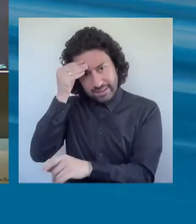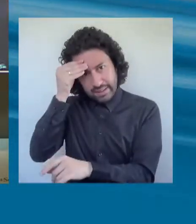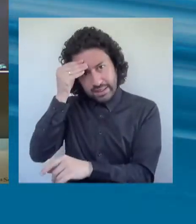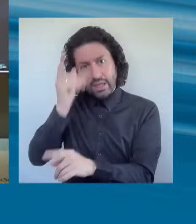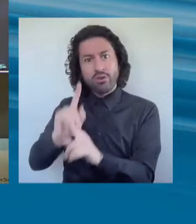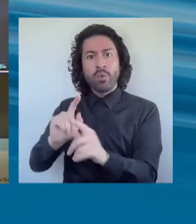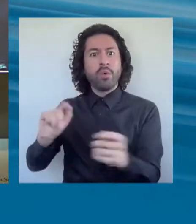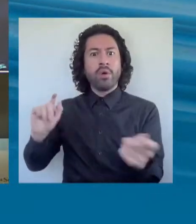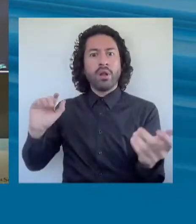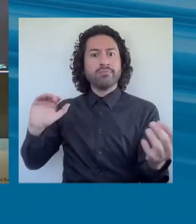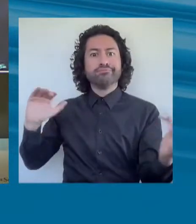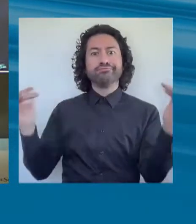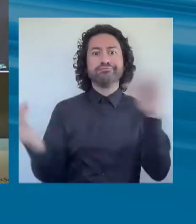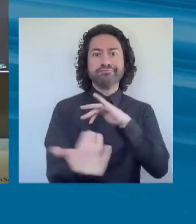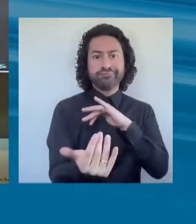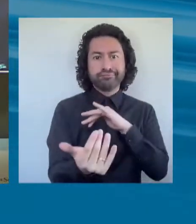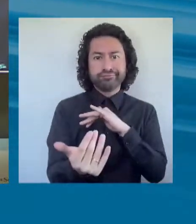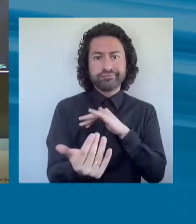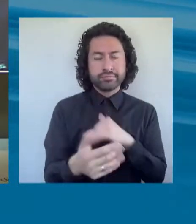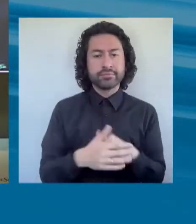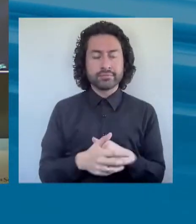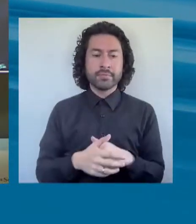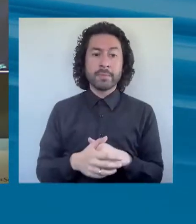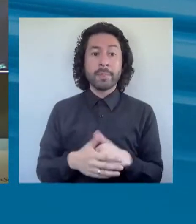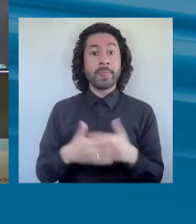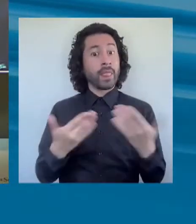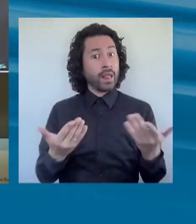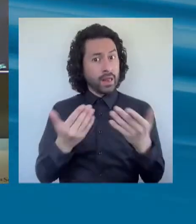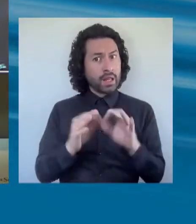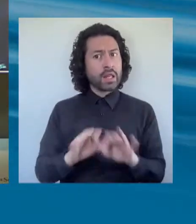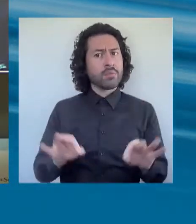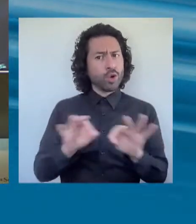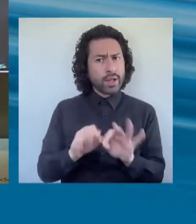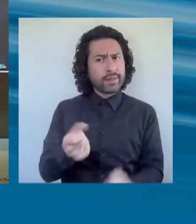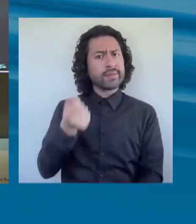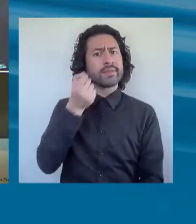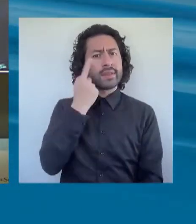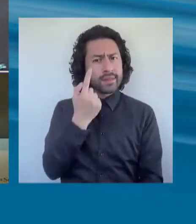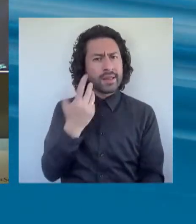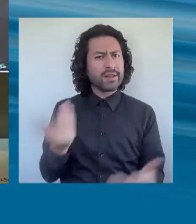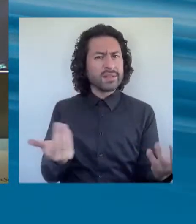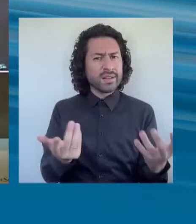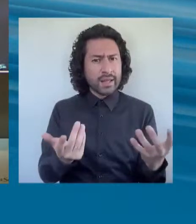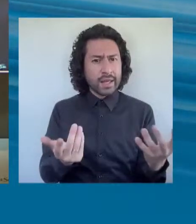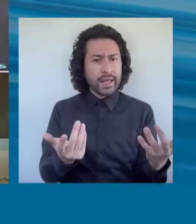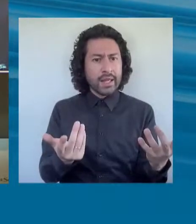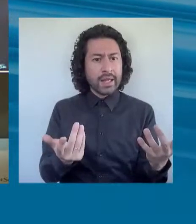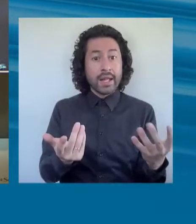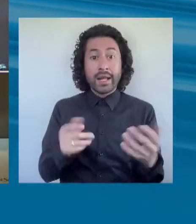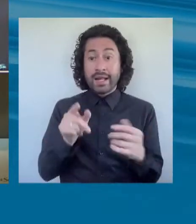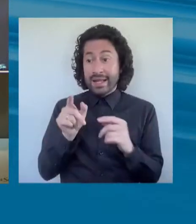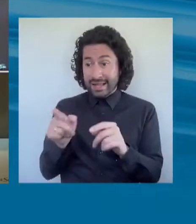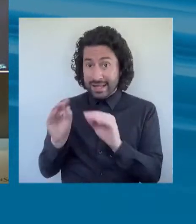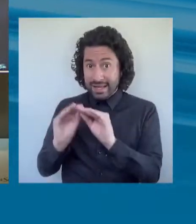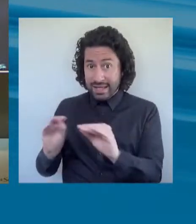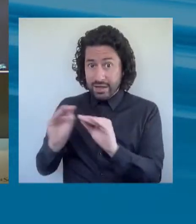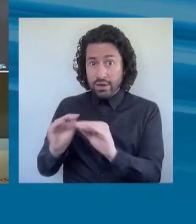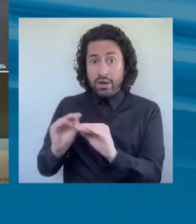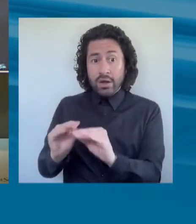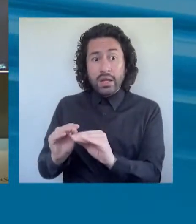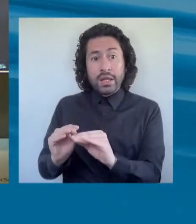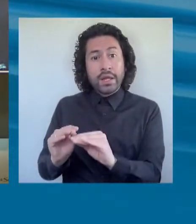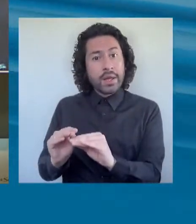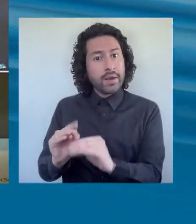schooling, the leveling programs that we need to implement. It is time